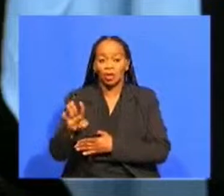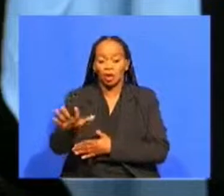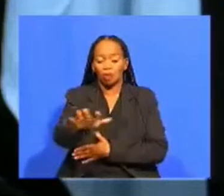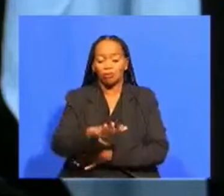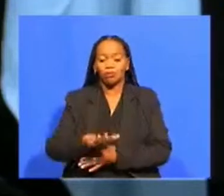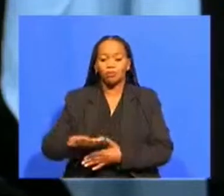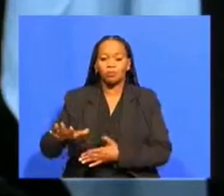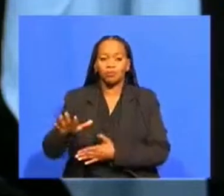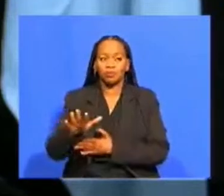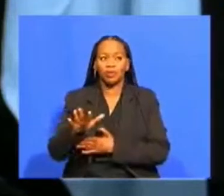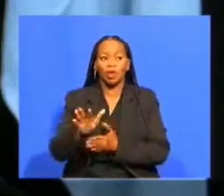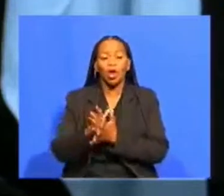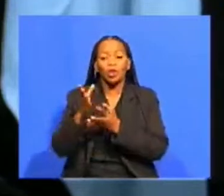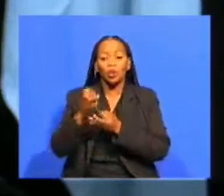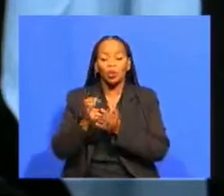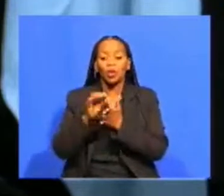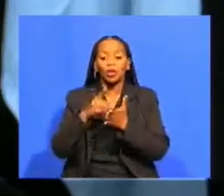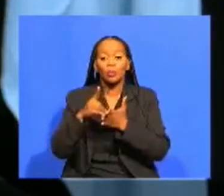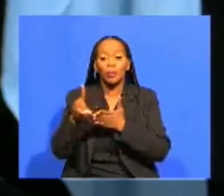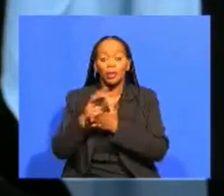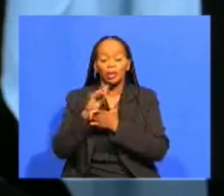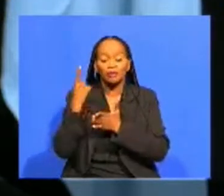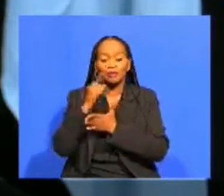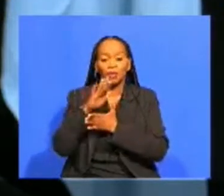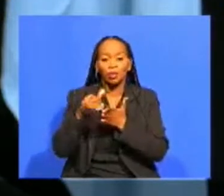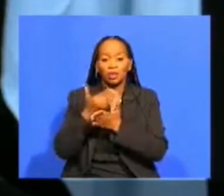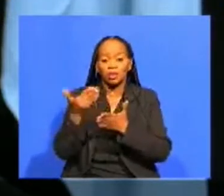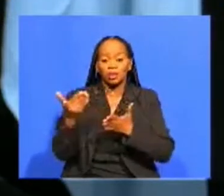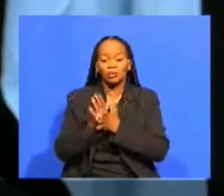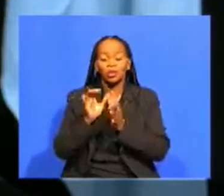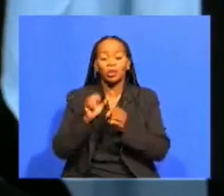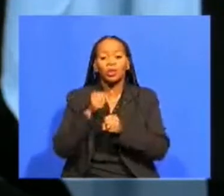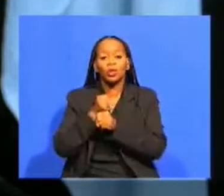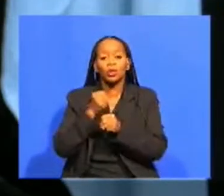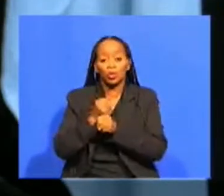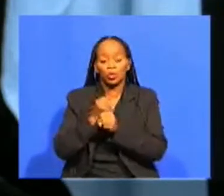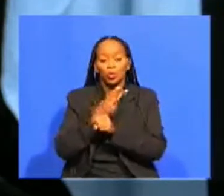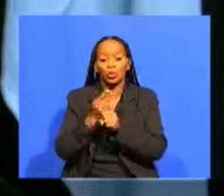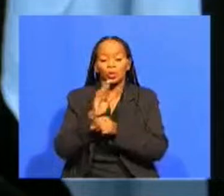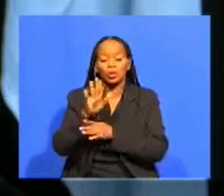need to pay a bill, they might be able to do so just from their phone.